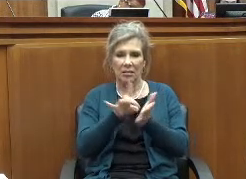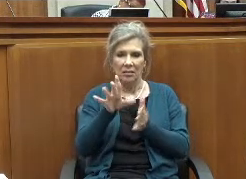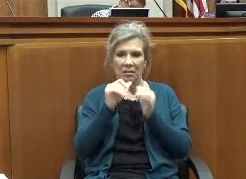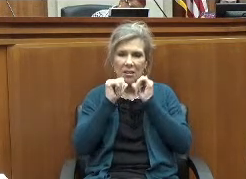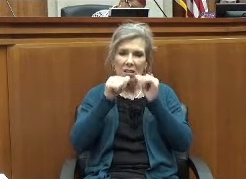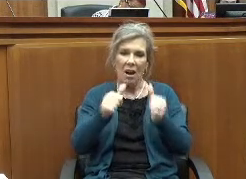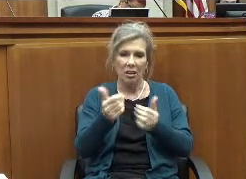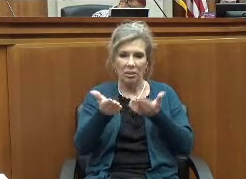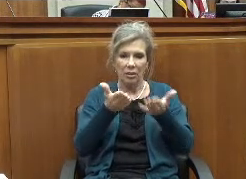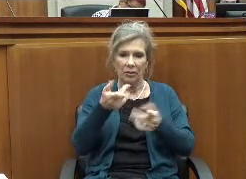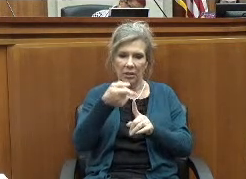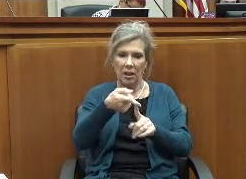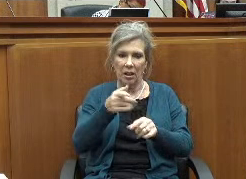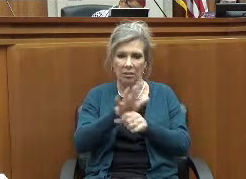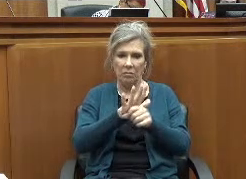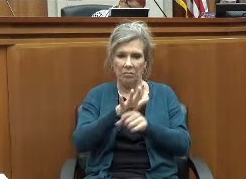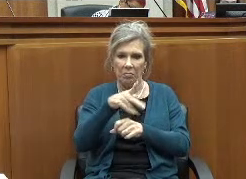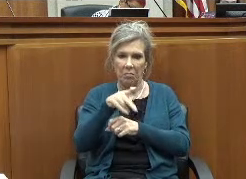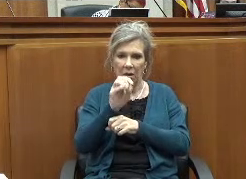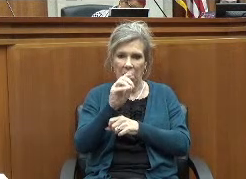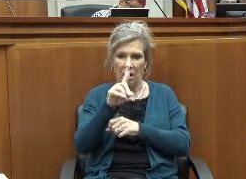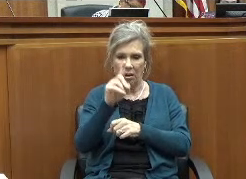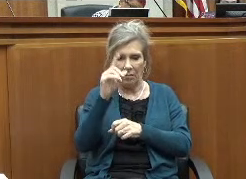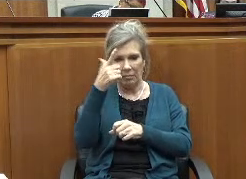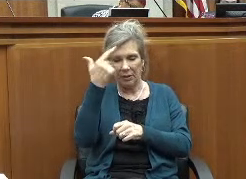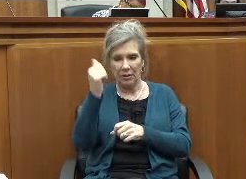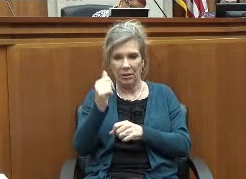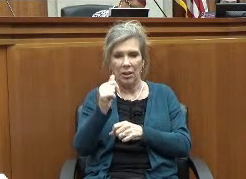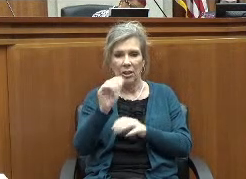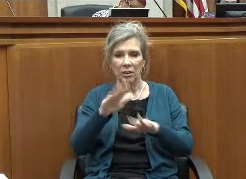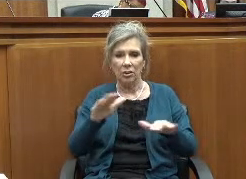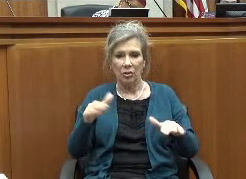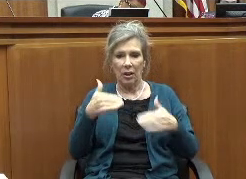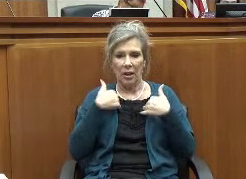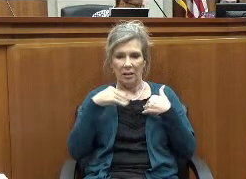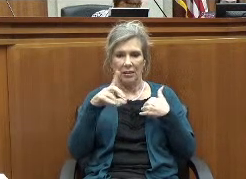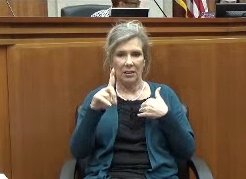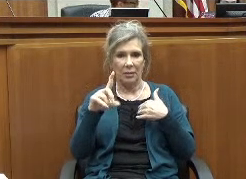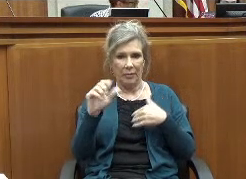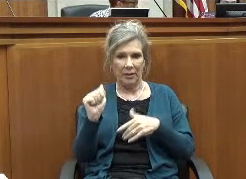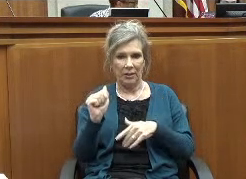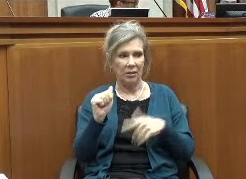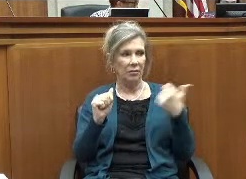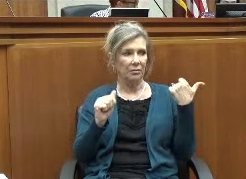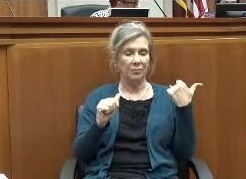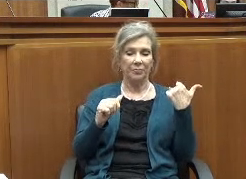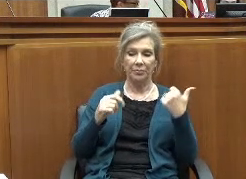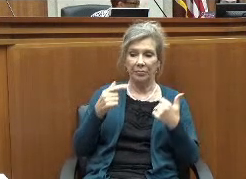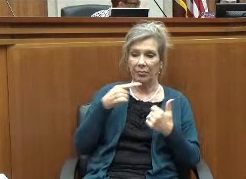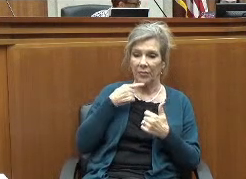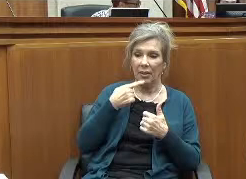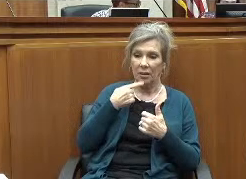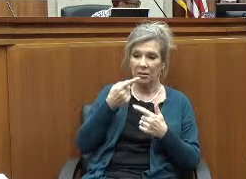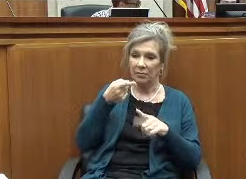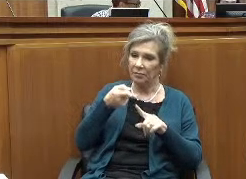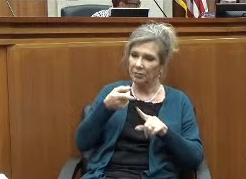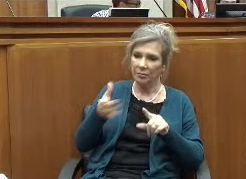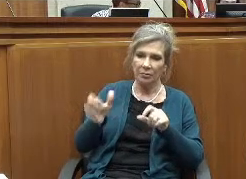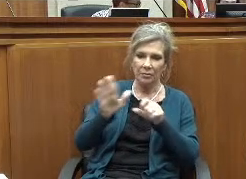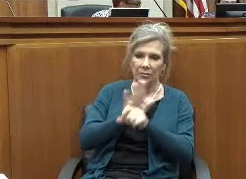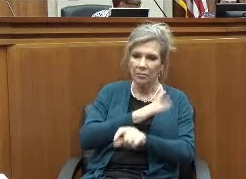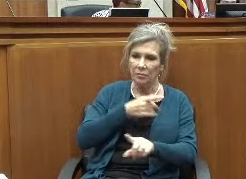learning pod because a child is a student with disabilities. I would say here on this whole issue, though, that